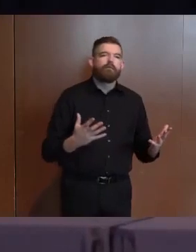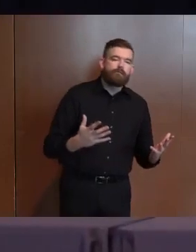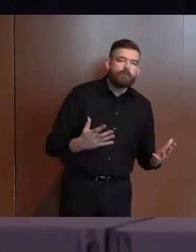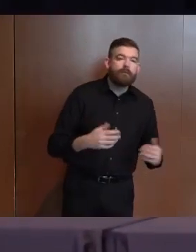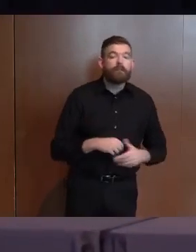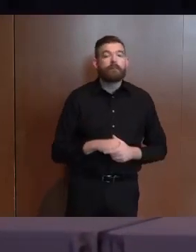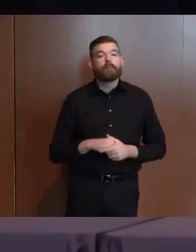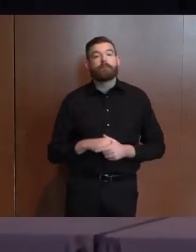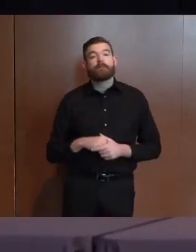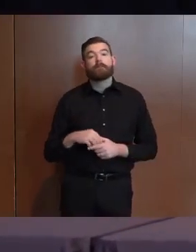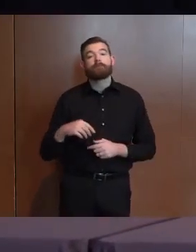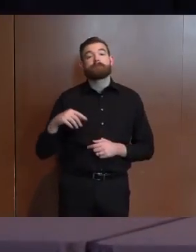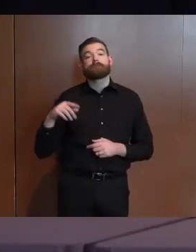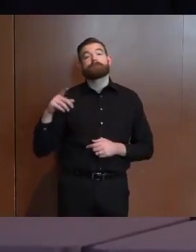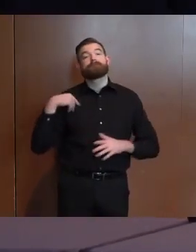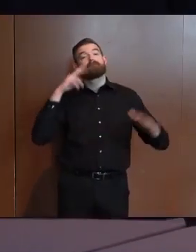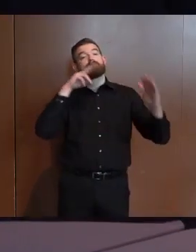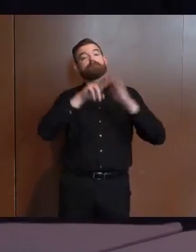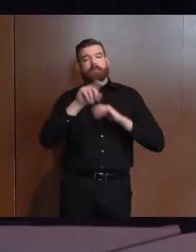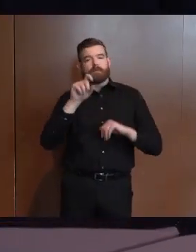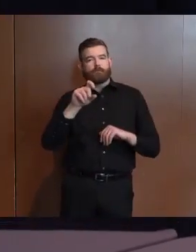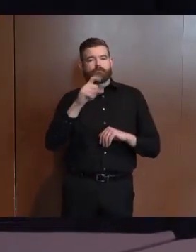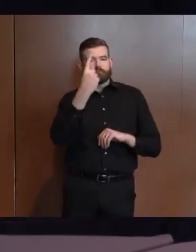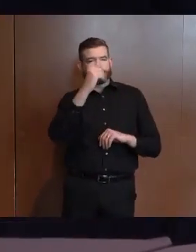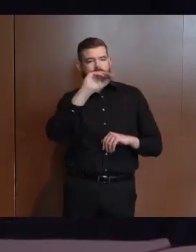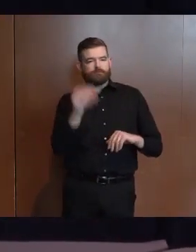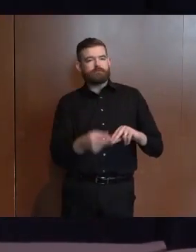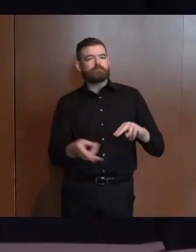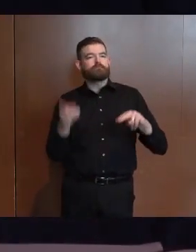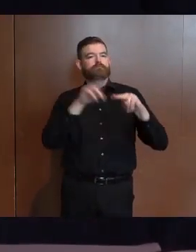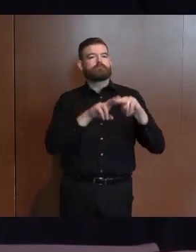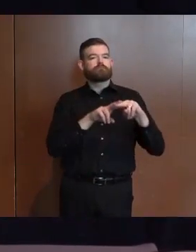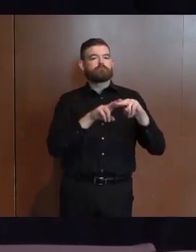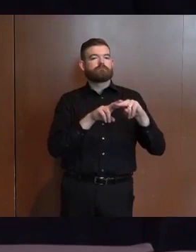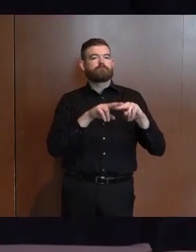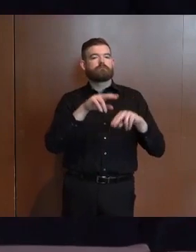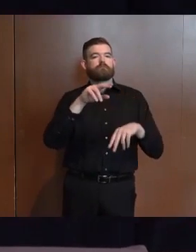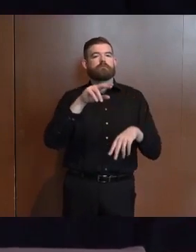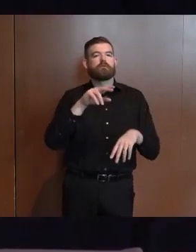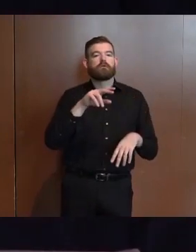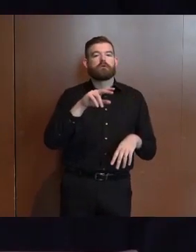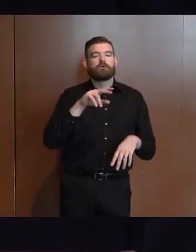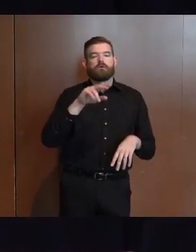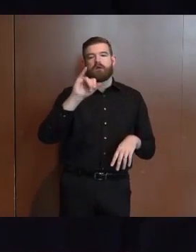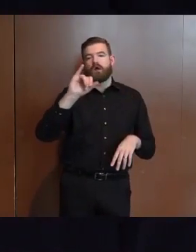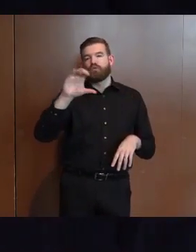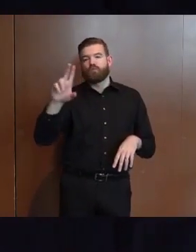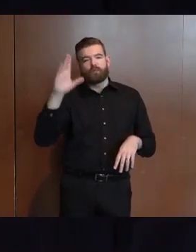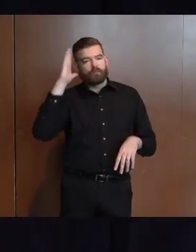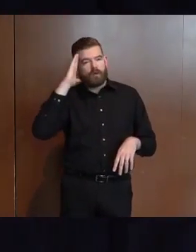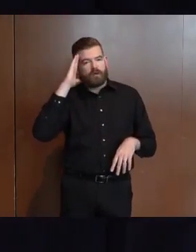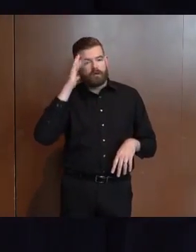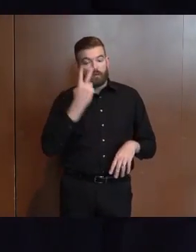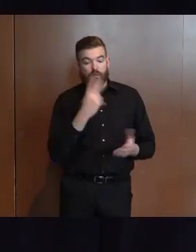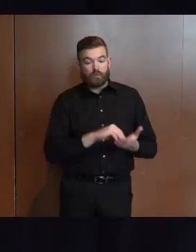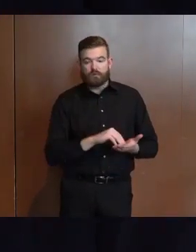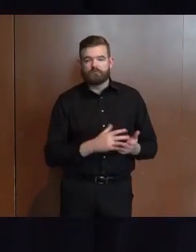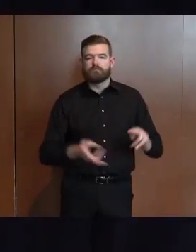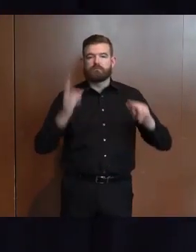by 100%, go from 2,000 to 4,000. We also projected that we'd like to have one ventilator for